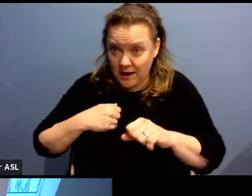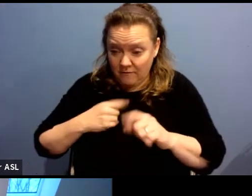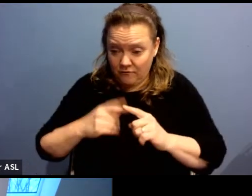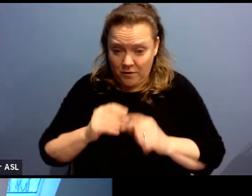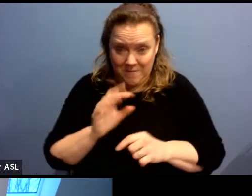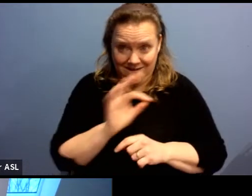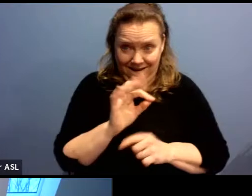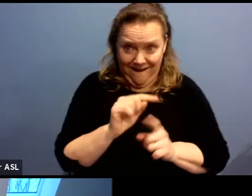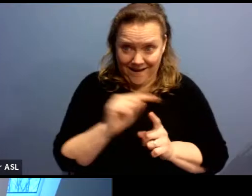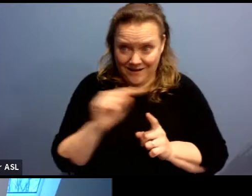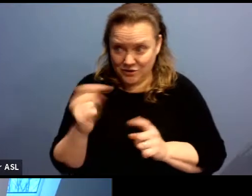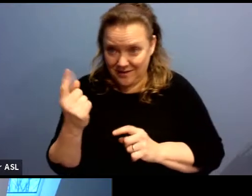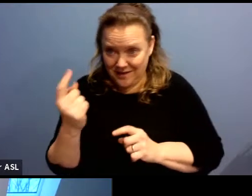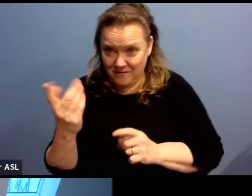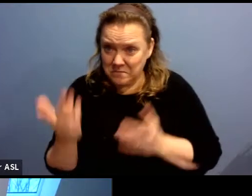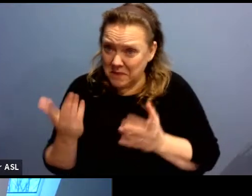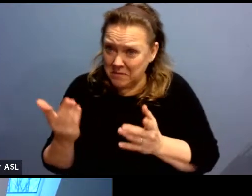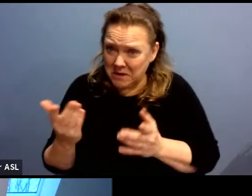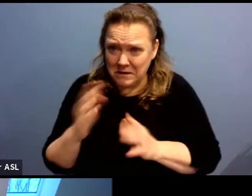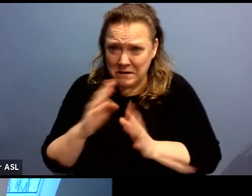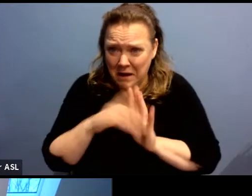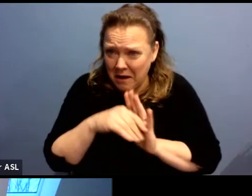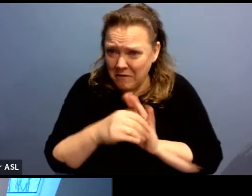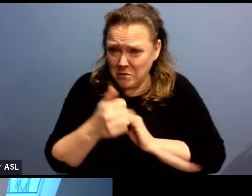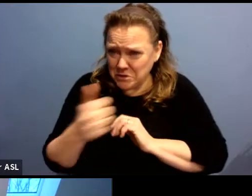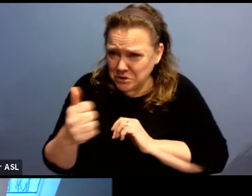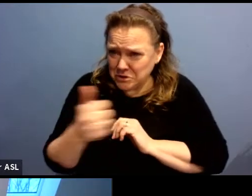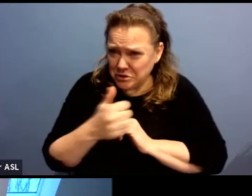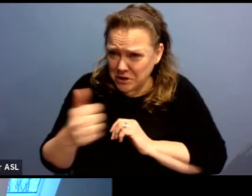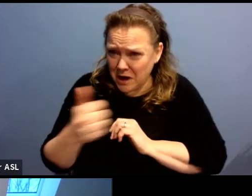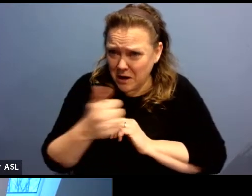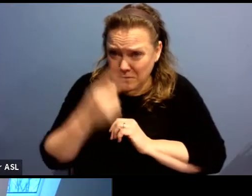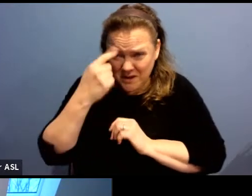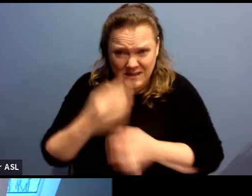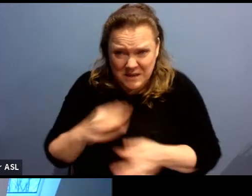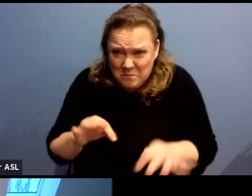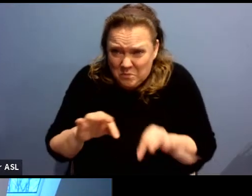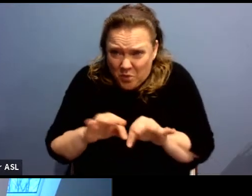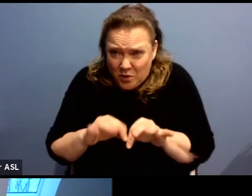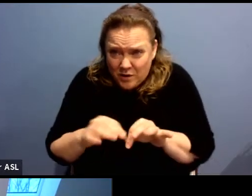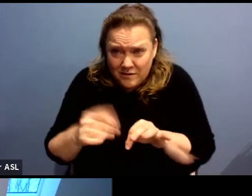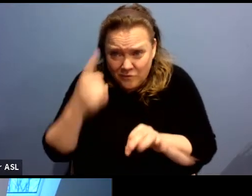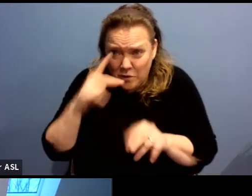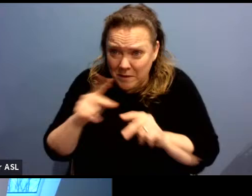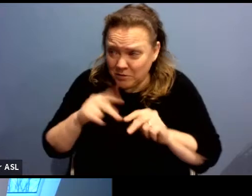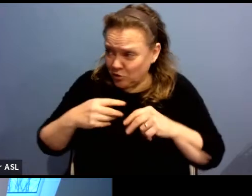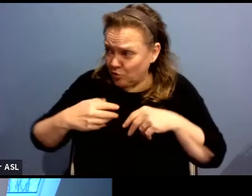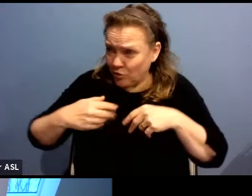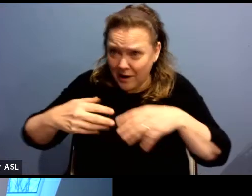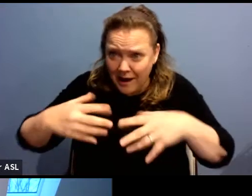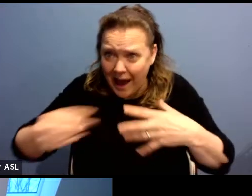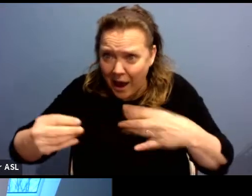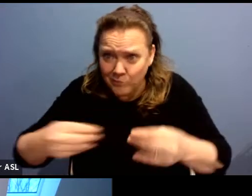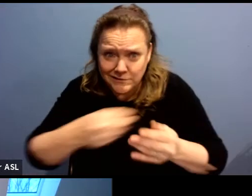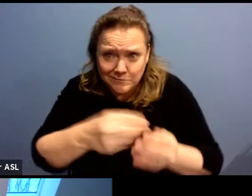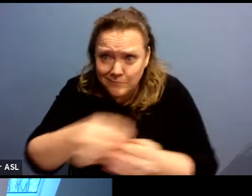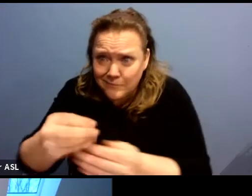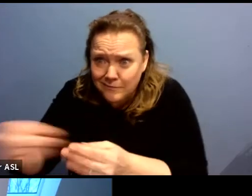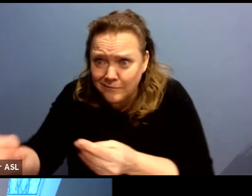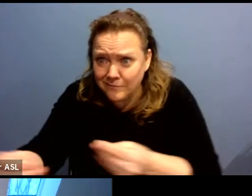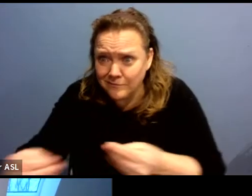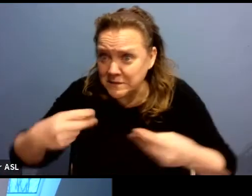maybe sort of shuttle every half hour or so. It's really crucial for nightlife to have that option. Also,